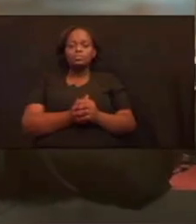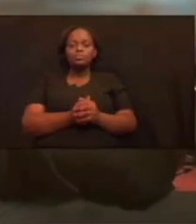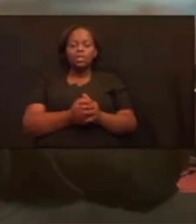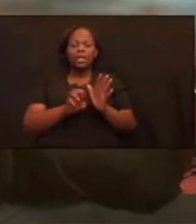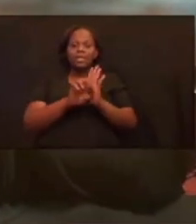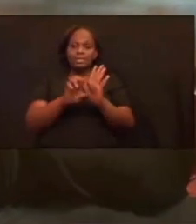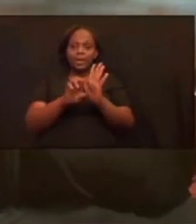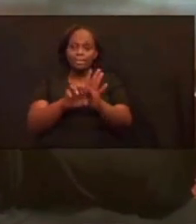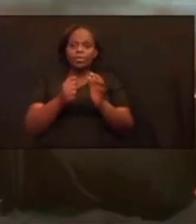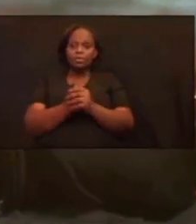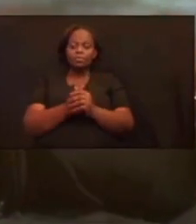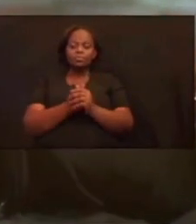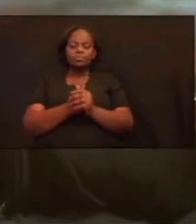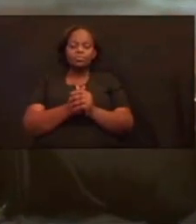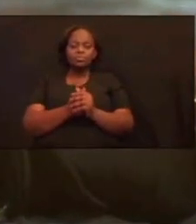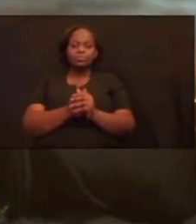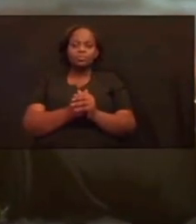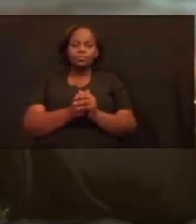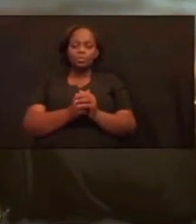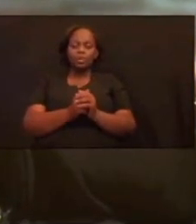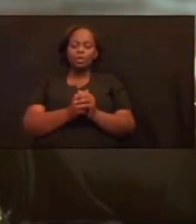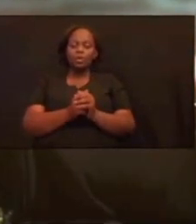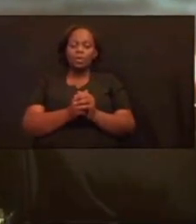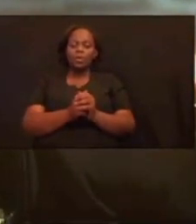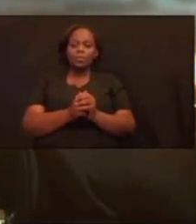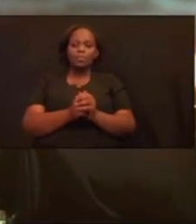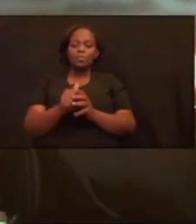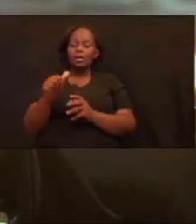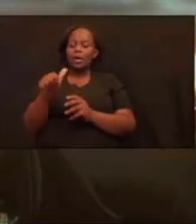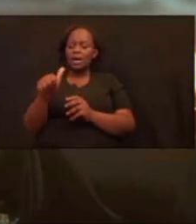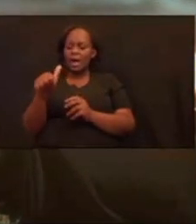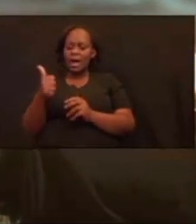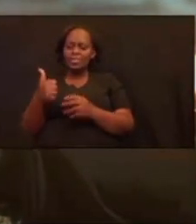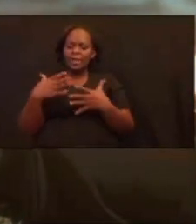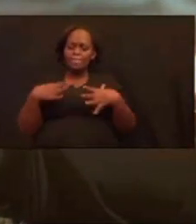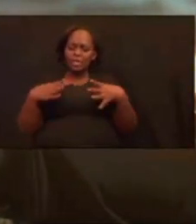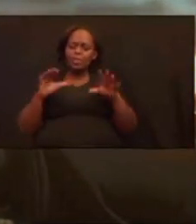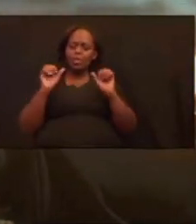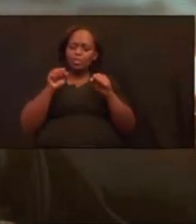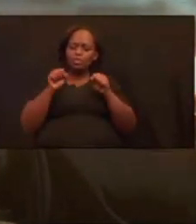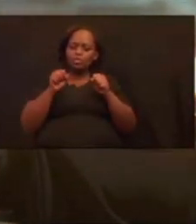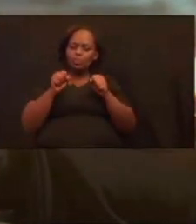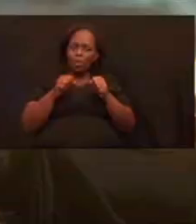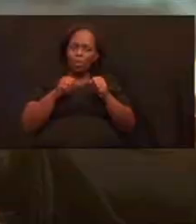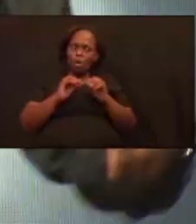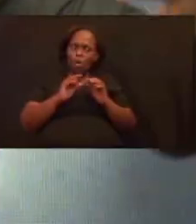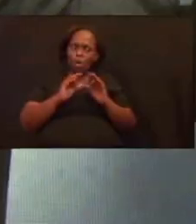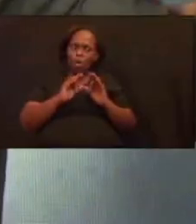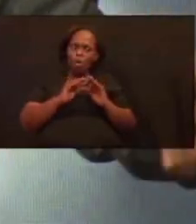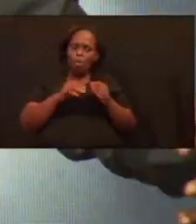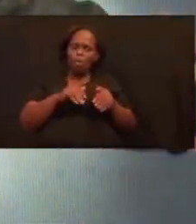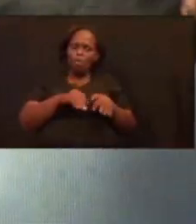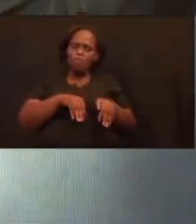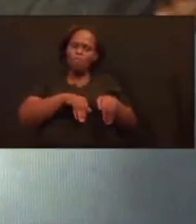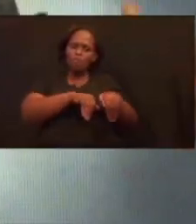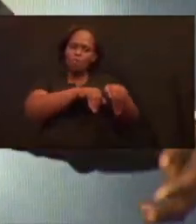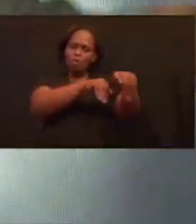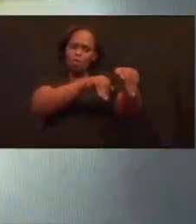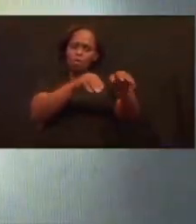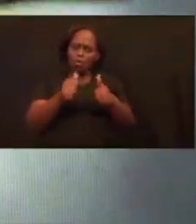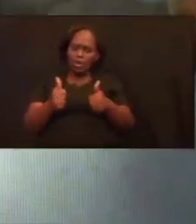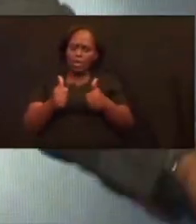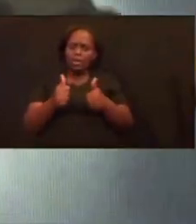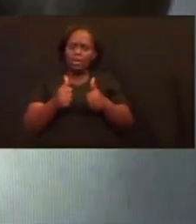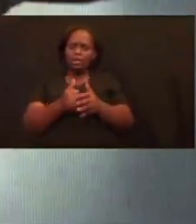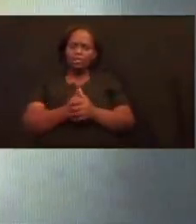patience. There are some them that are worthy of following. So, Kenya must have sufficient people,